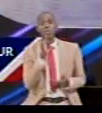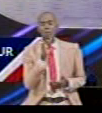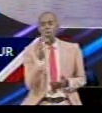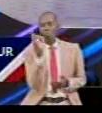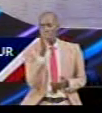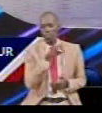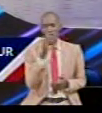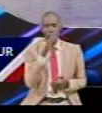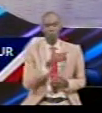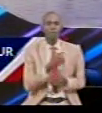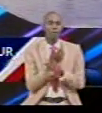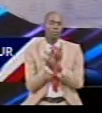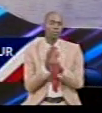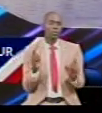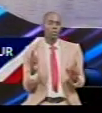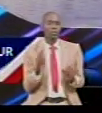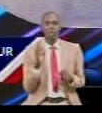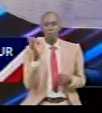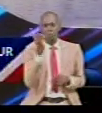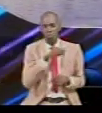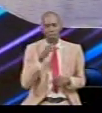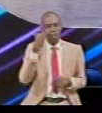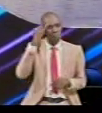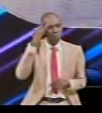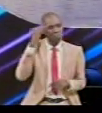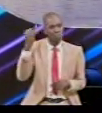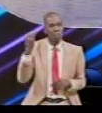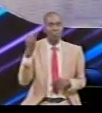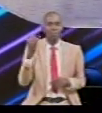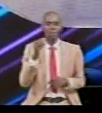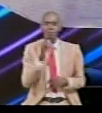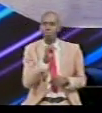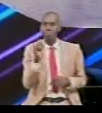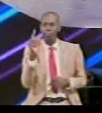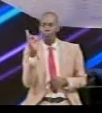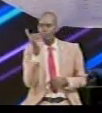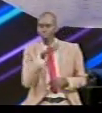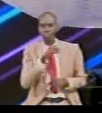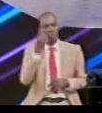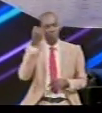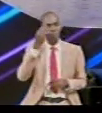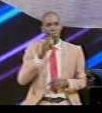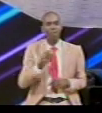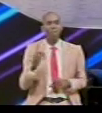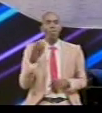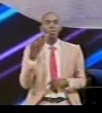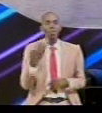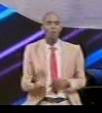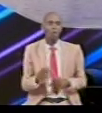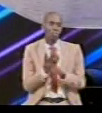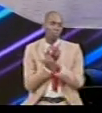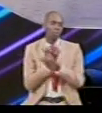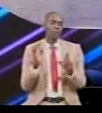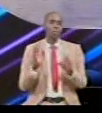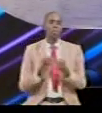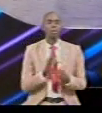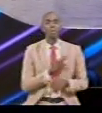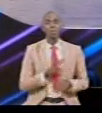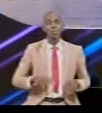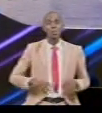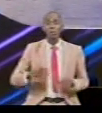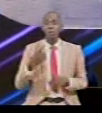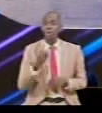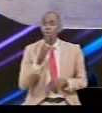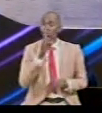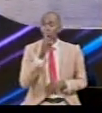notion, a false idea, a false understanding of liberty in Christ. The true